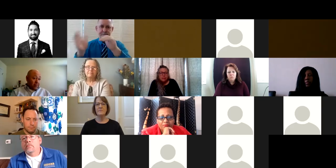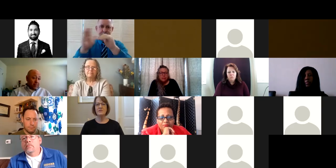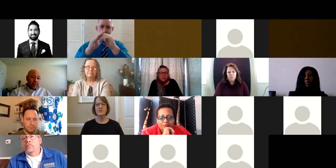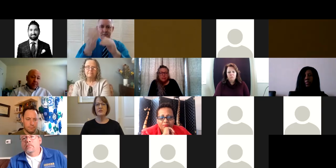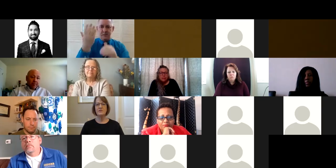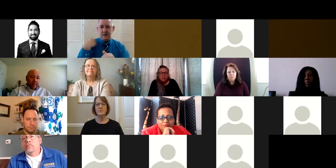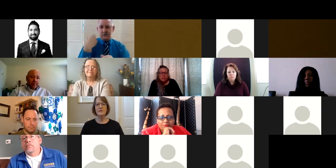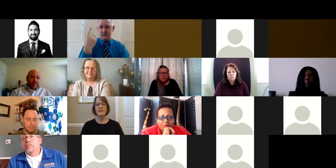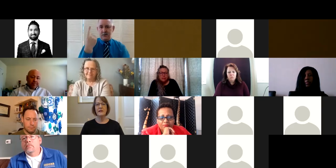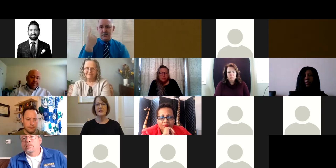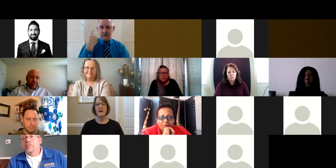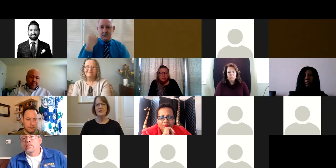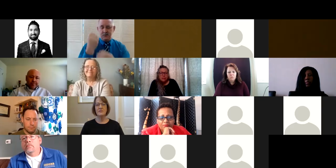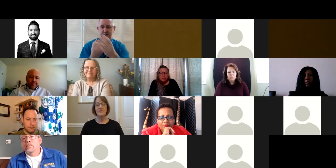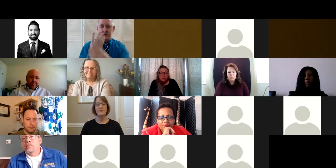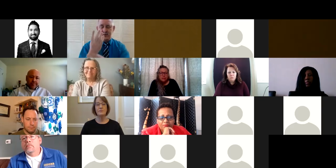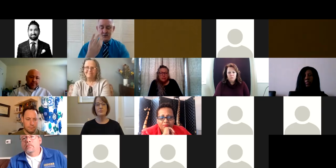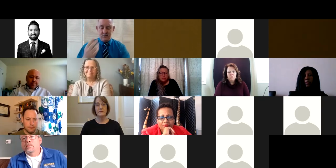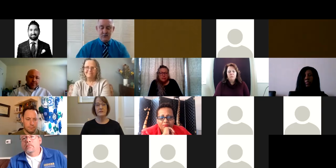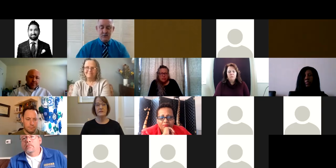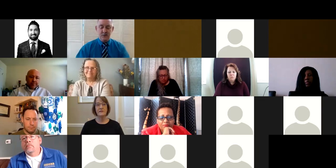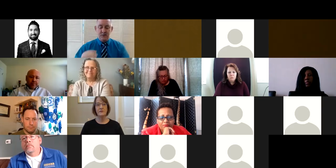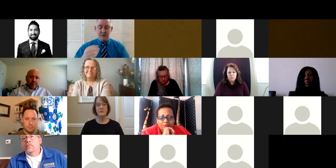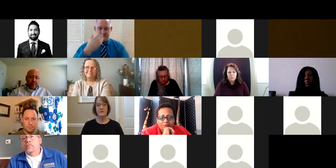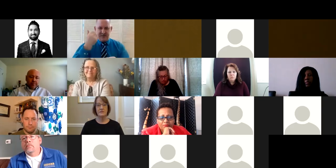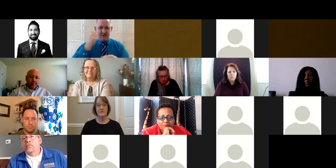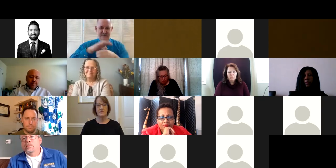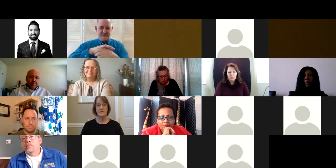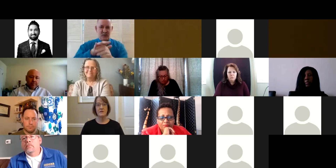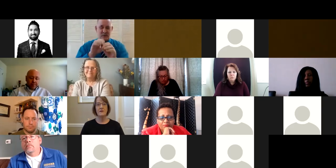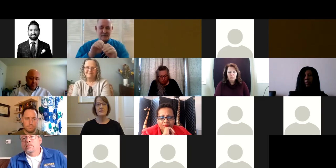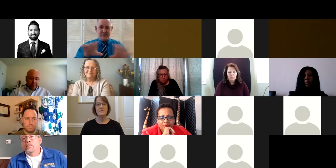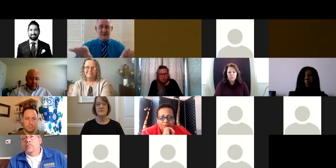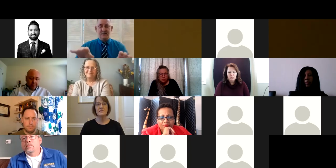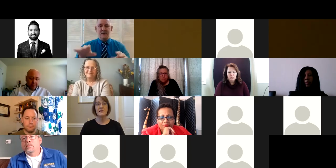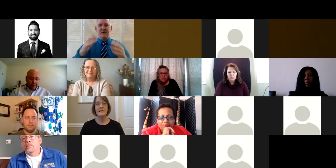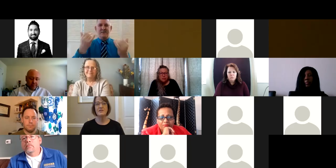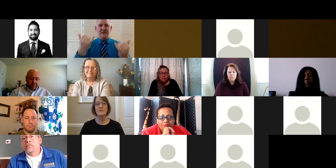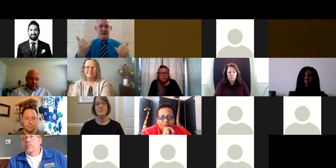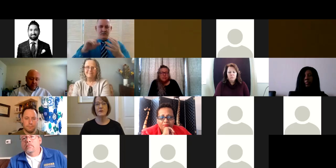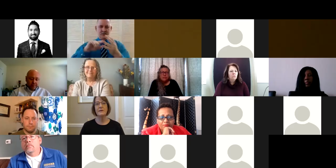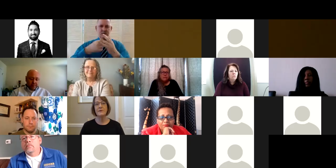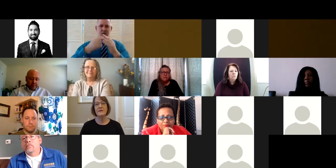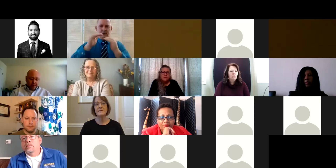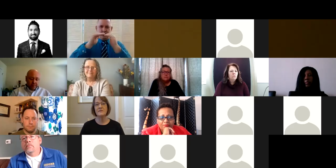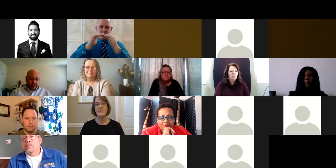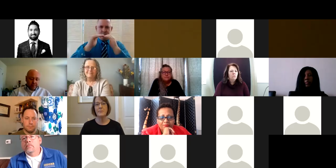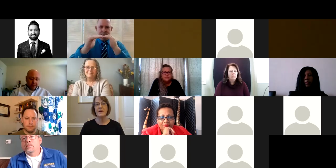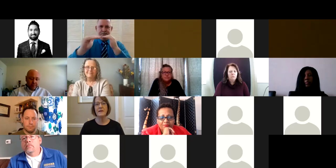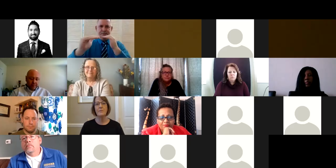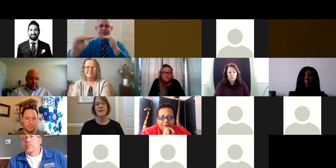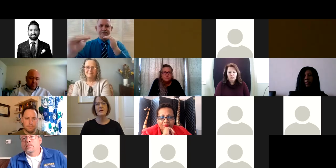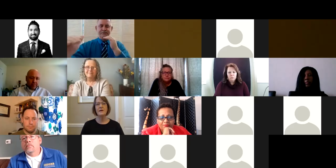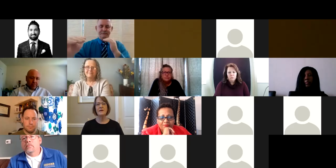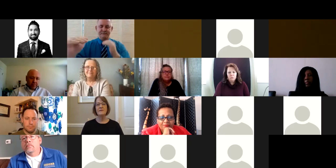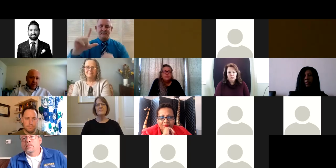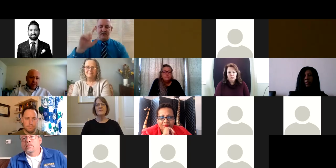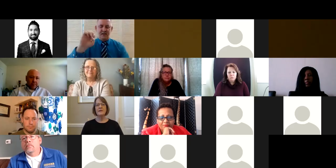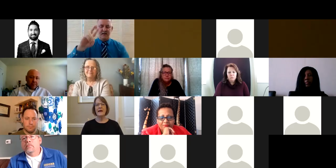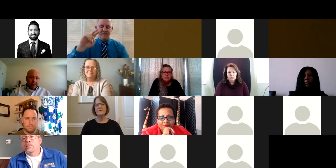I did mention that the relay calls have really increased since last spring because of the